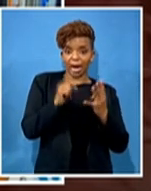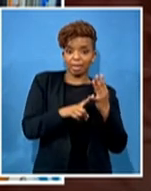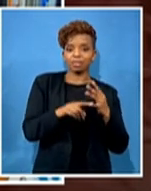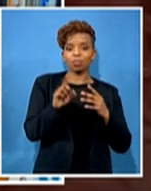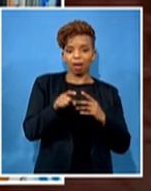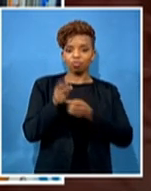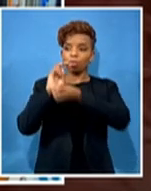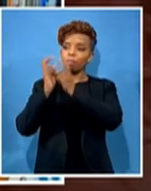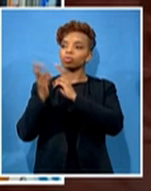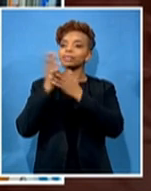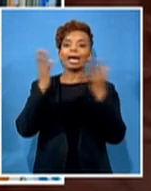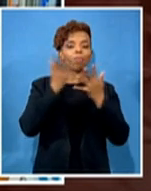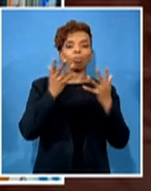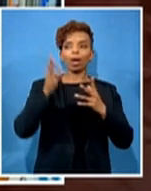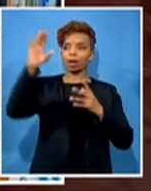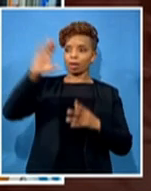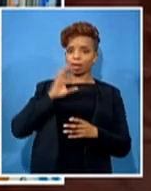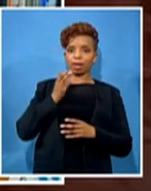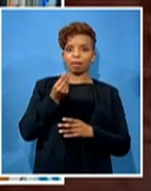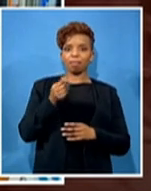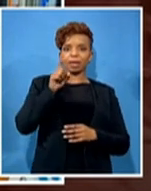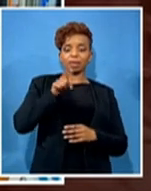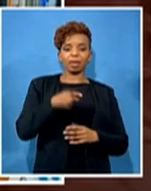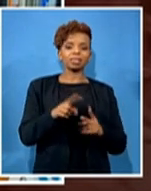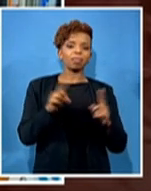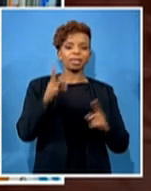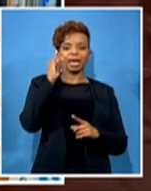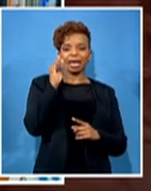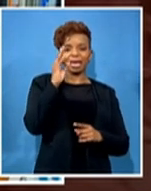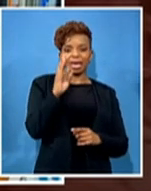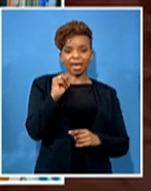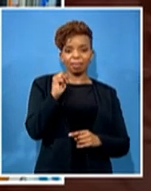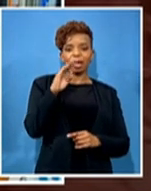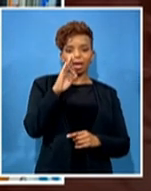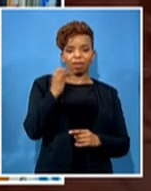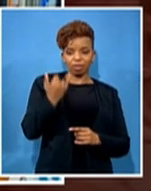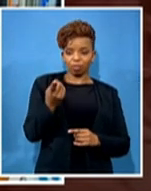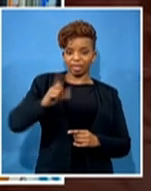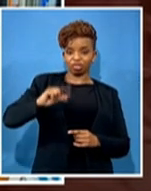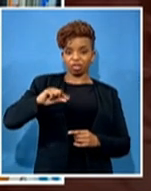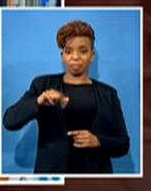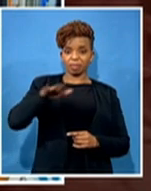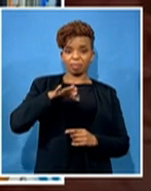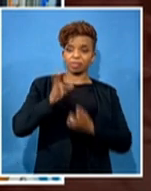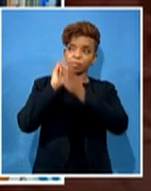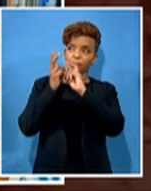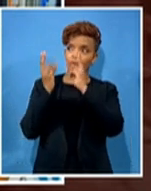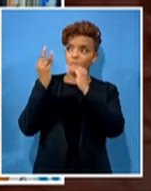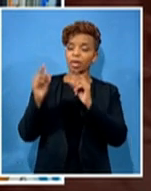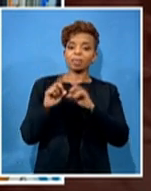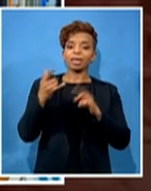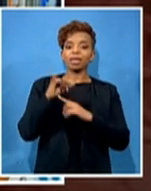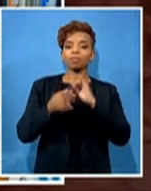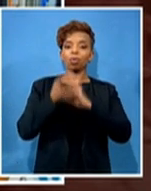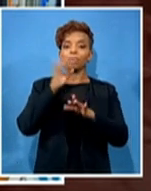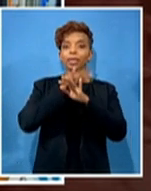cheapest place to borrow money for us at the moment. If we went into the international markets, we would pay a heck of a lot more. And